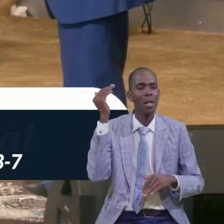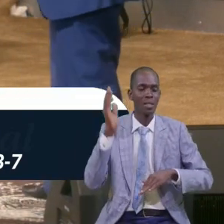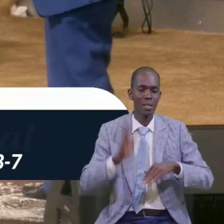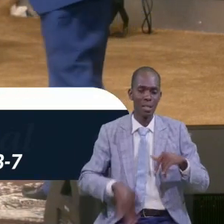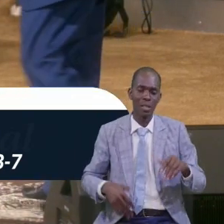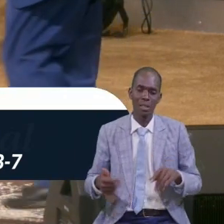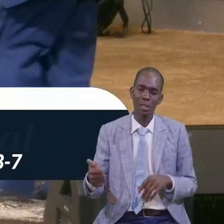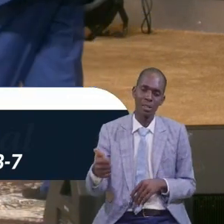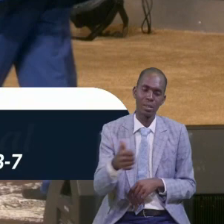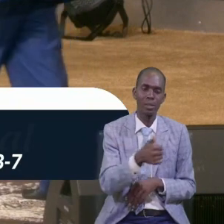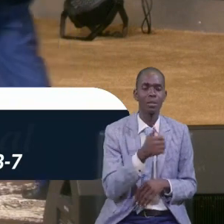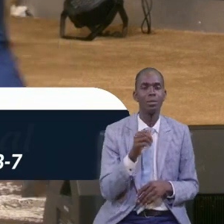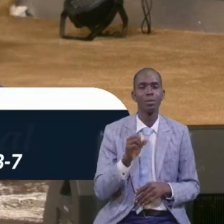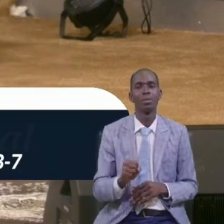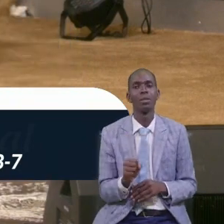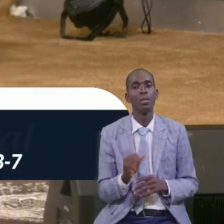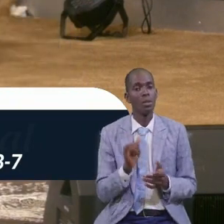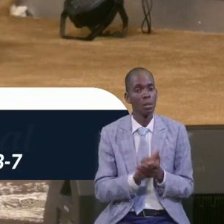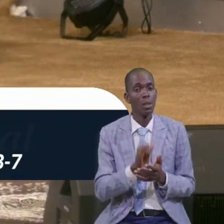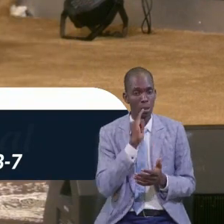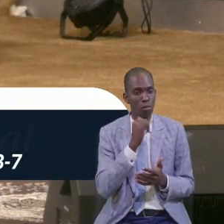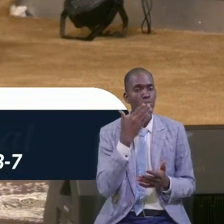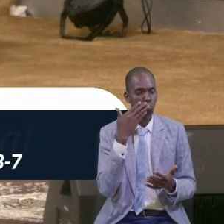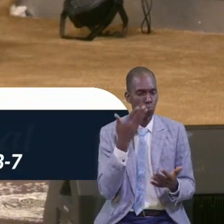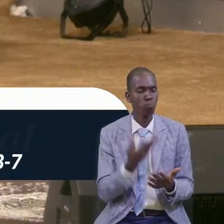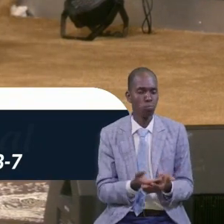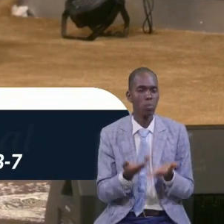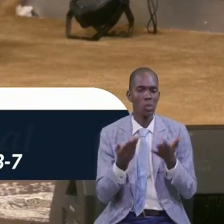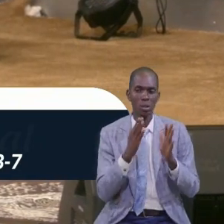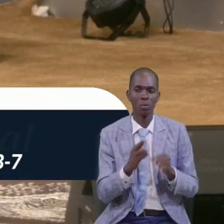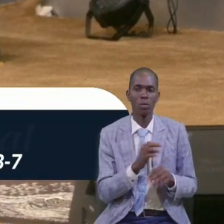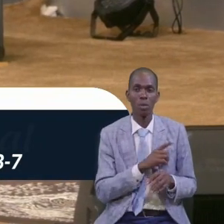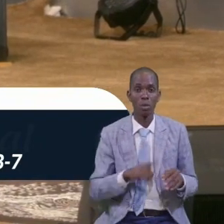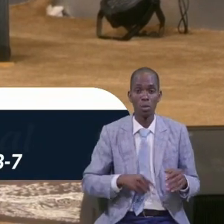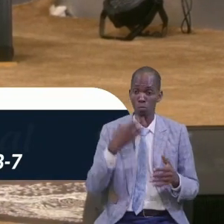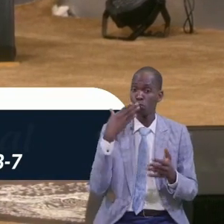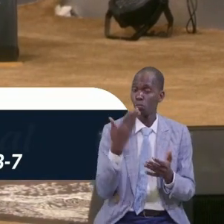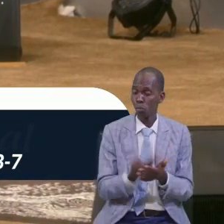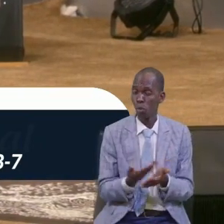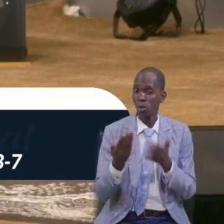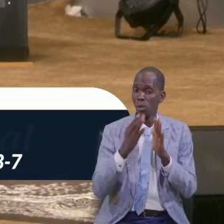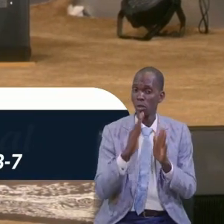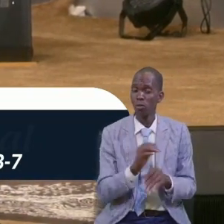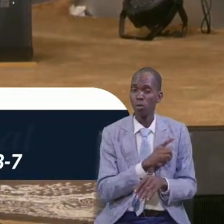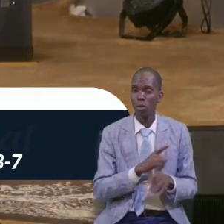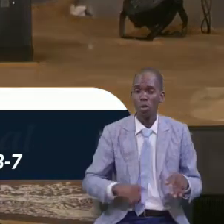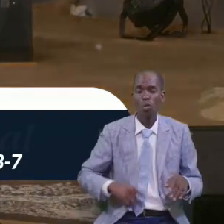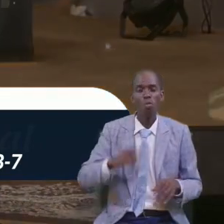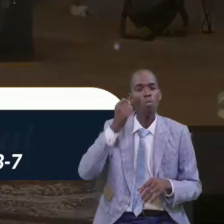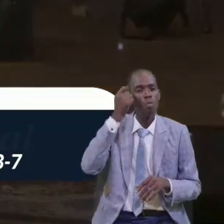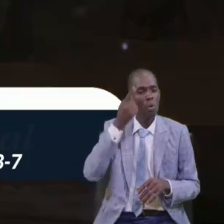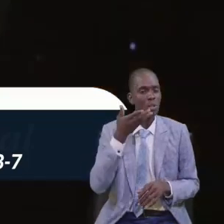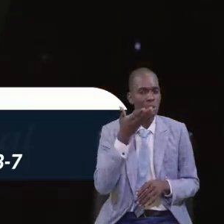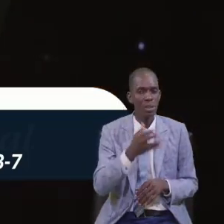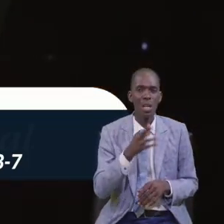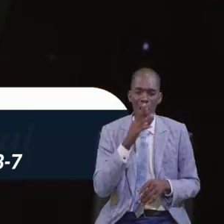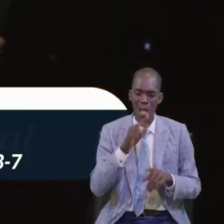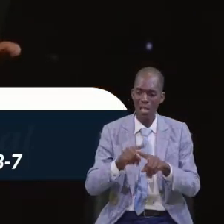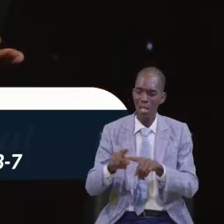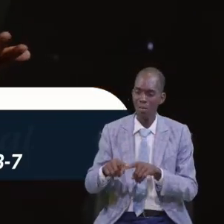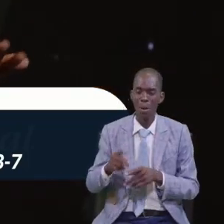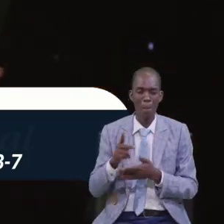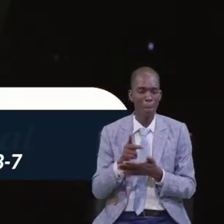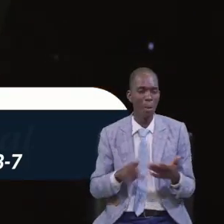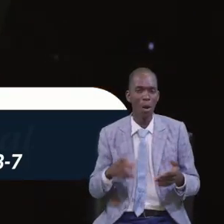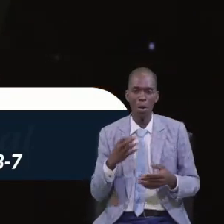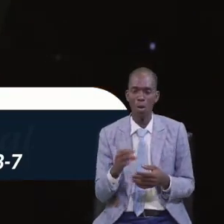than themselves. That's a good servant of the Lord. The good servant of the Lord understands there are different parts of the body. There